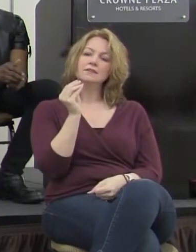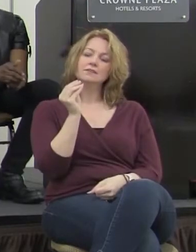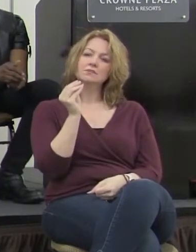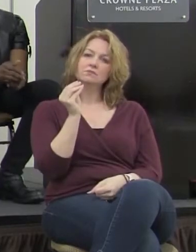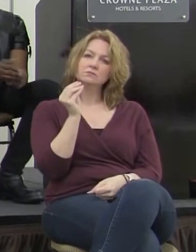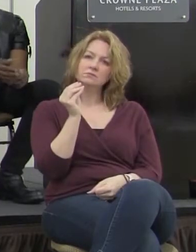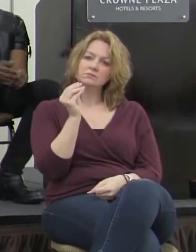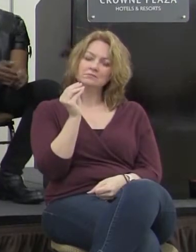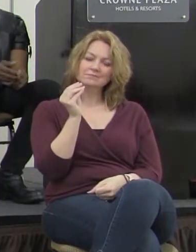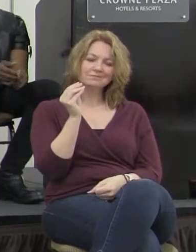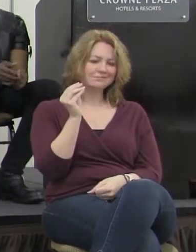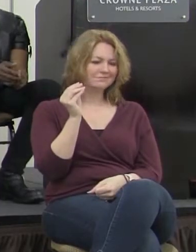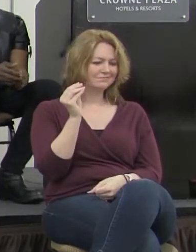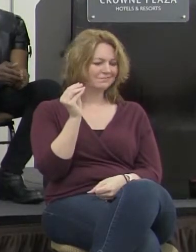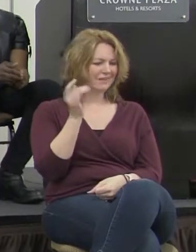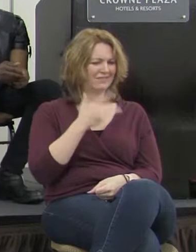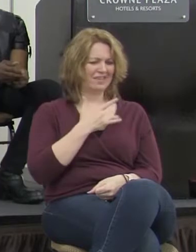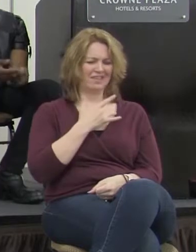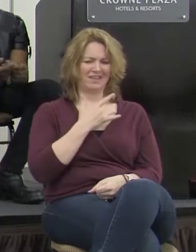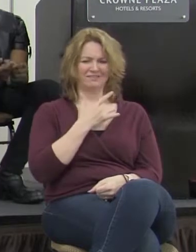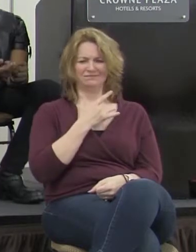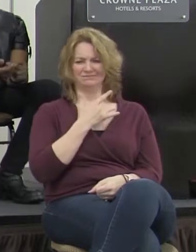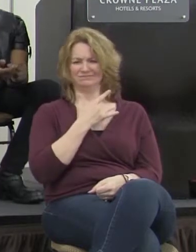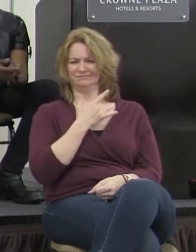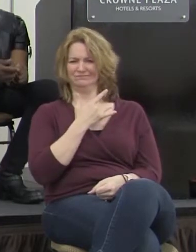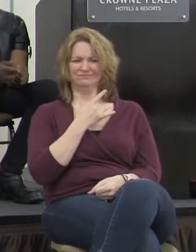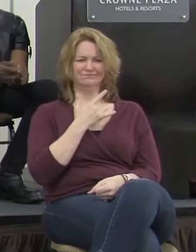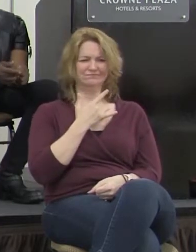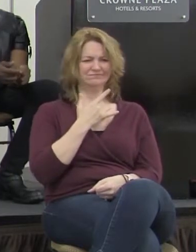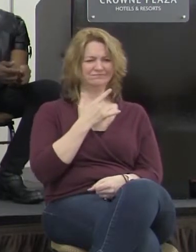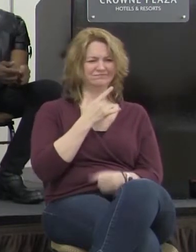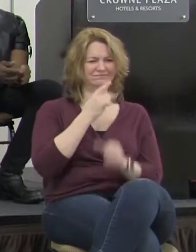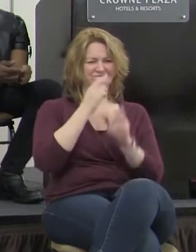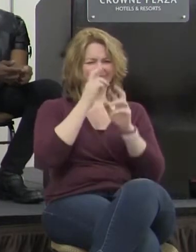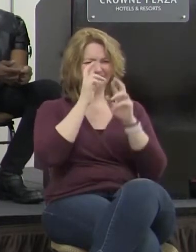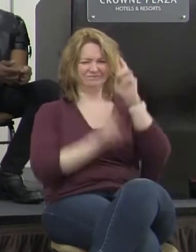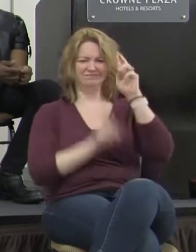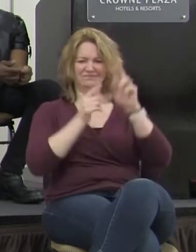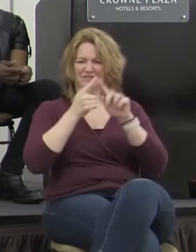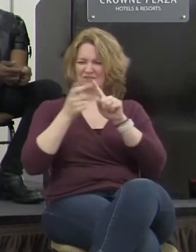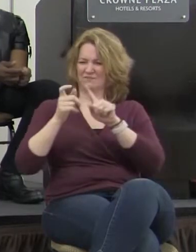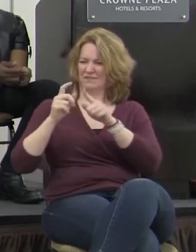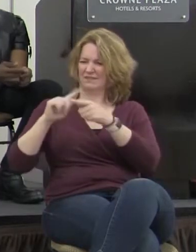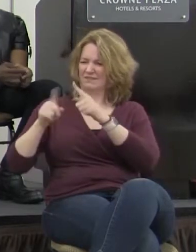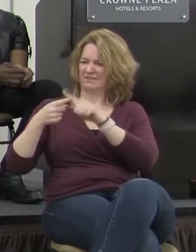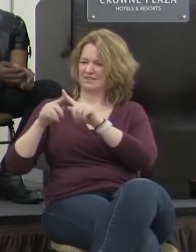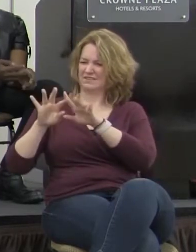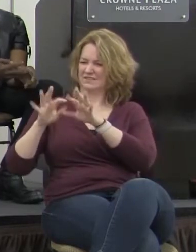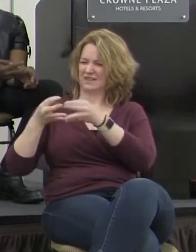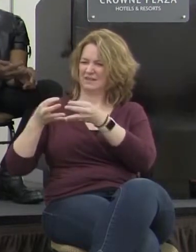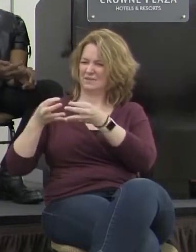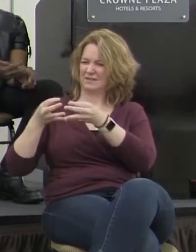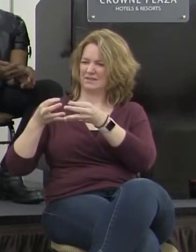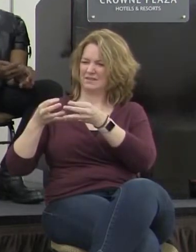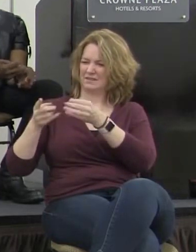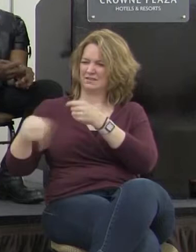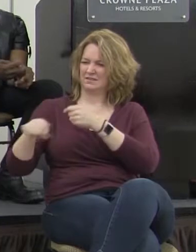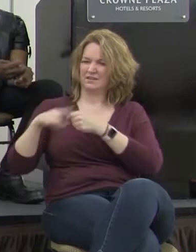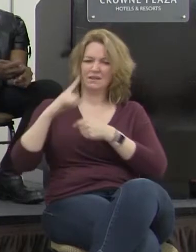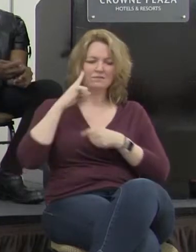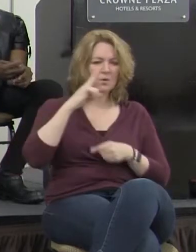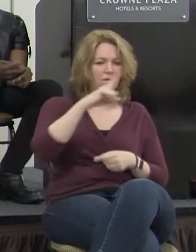the disrespect that my friends and relatives have for our